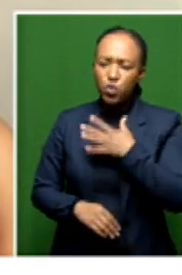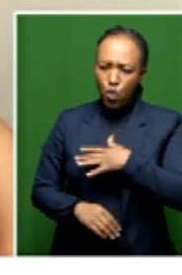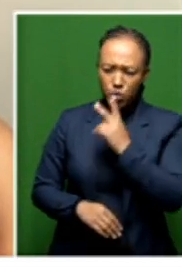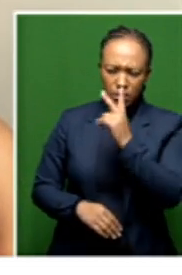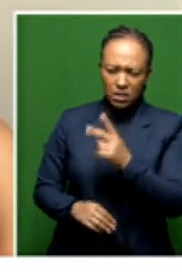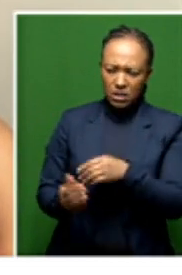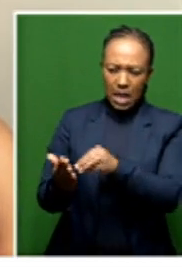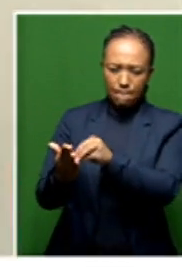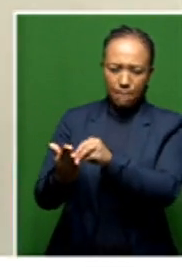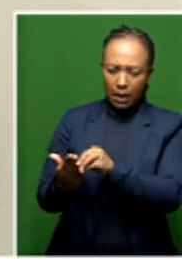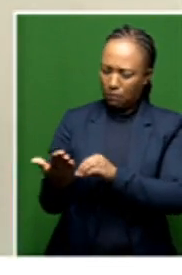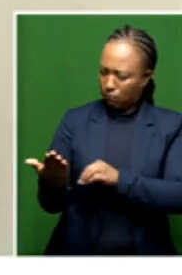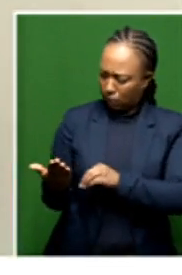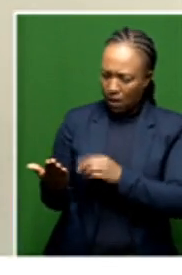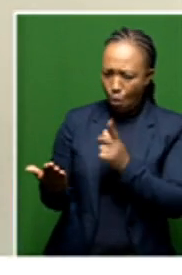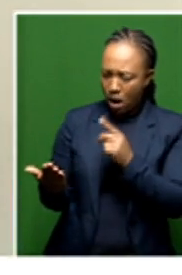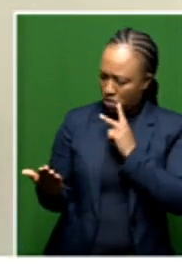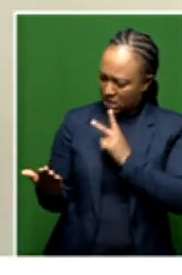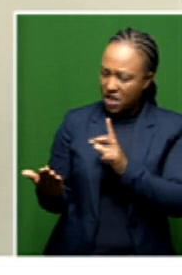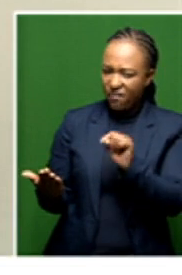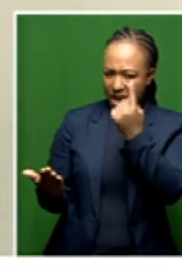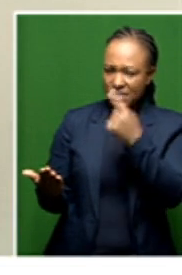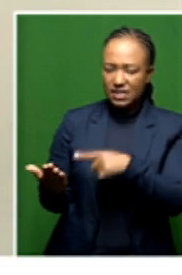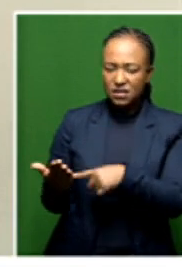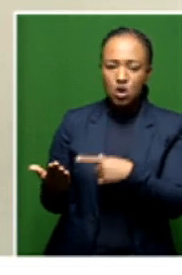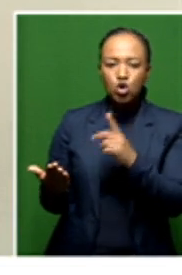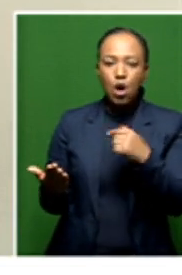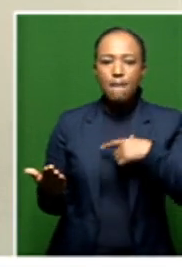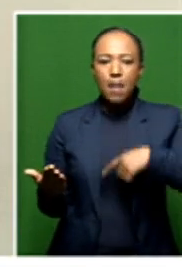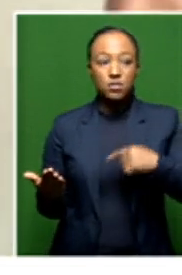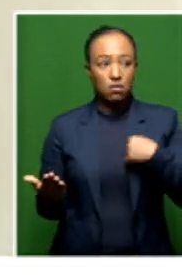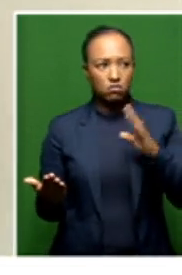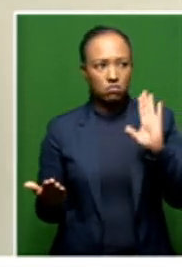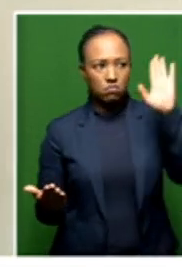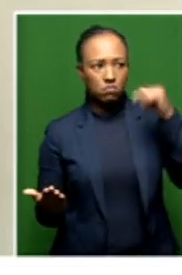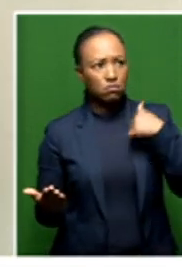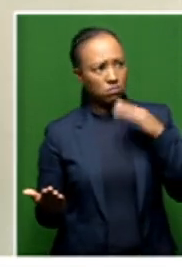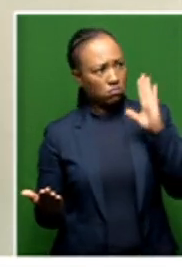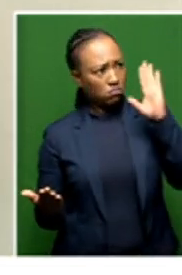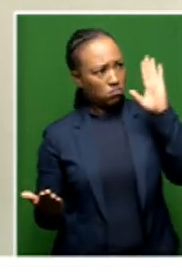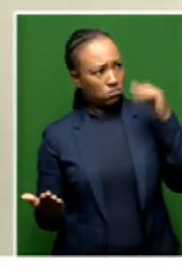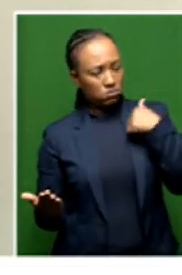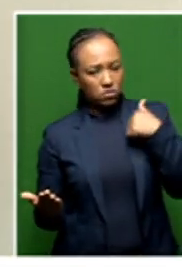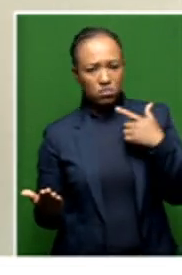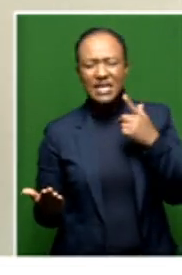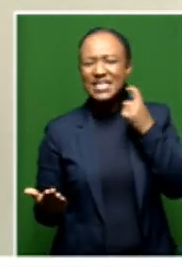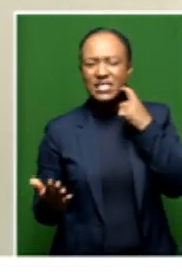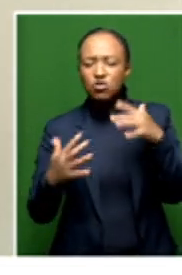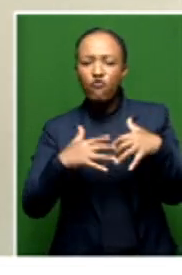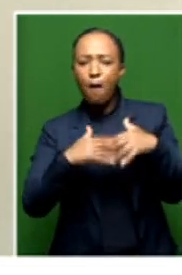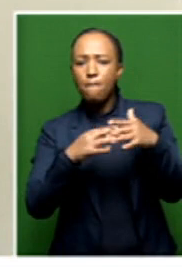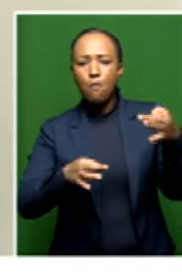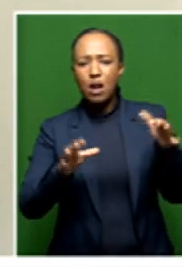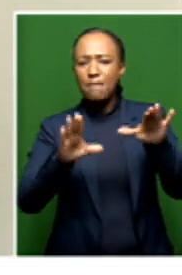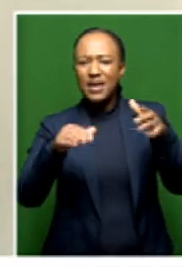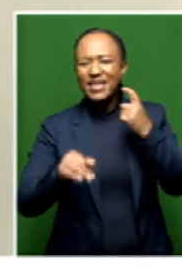You know, and so it is not a matter of a person raising a hand and saying, it's easy to form a political party in South Africa.